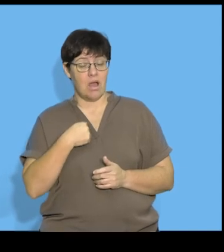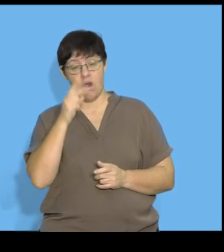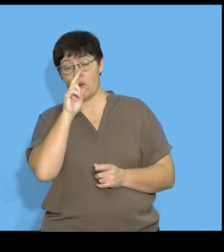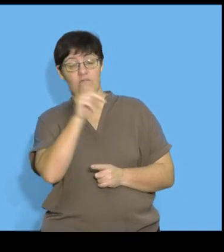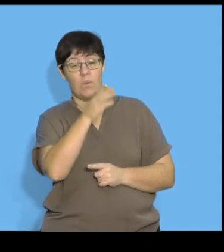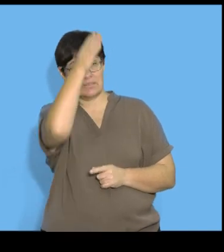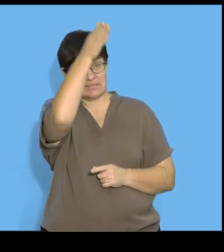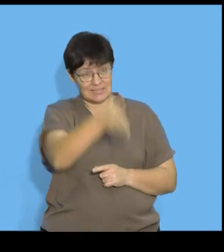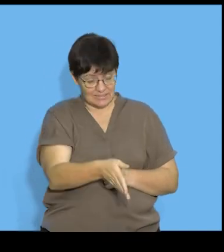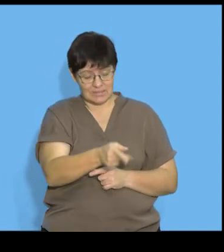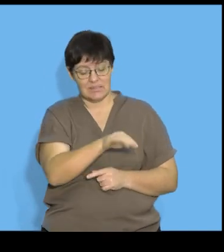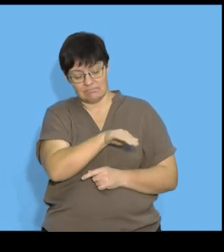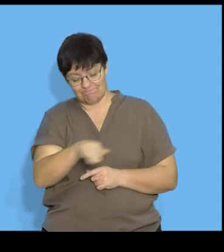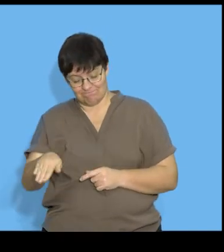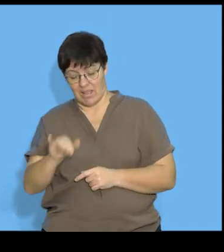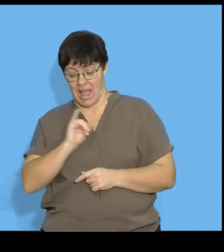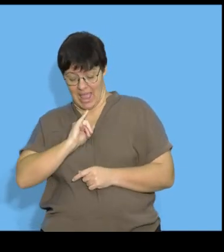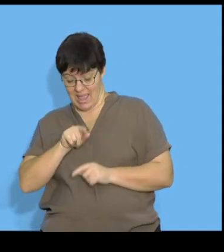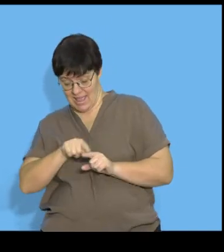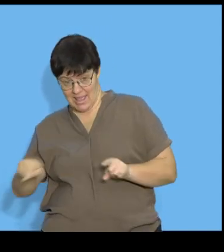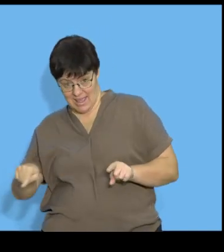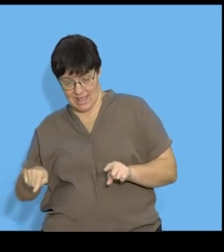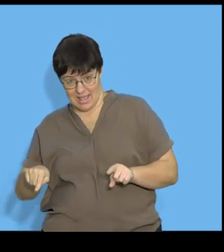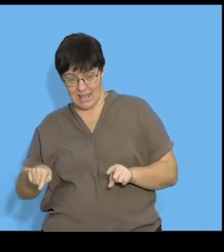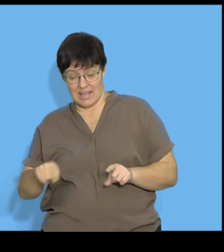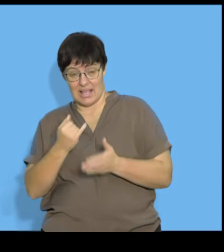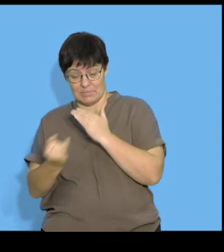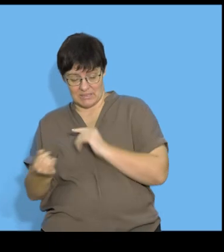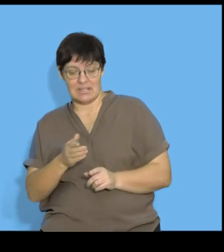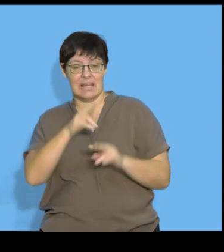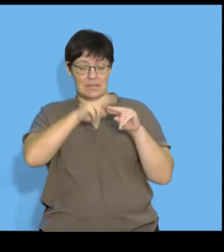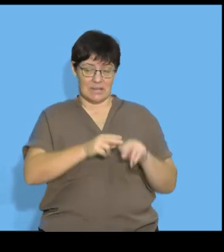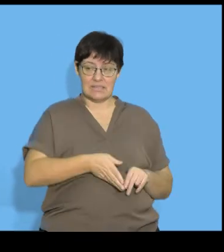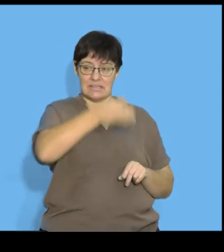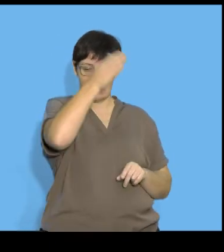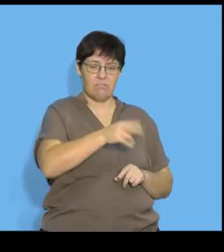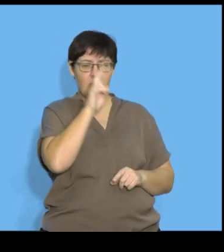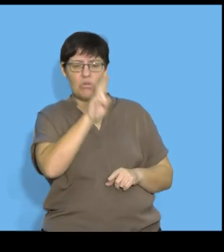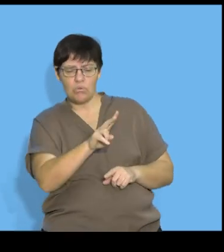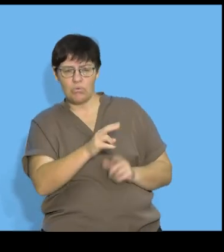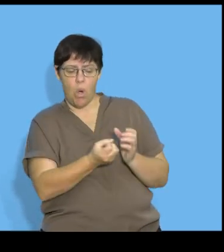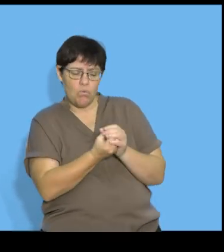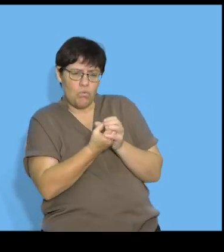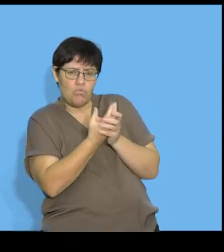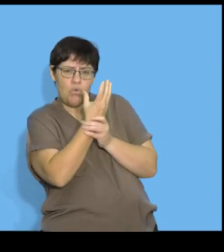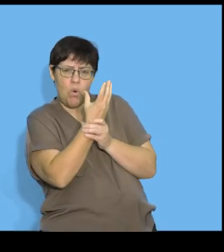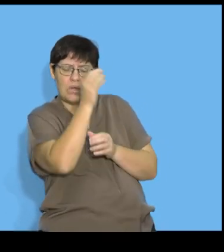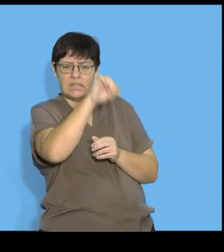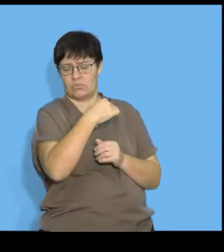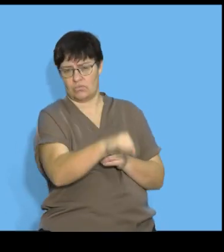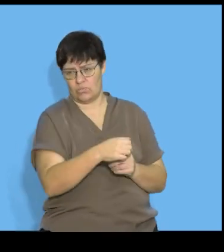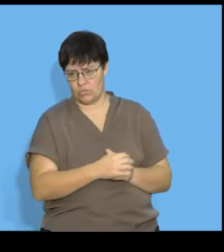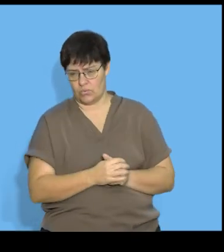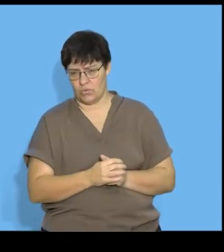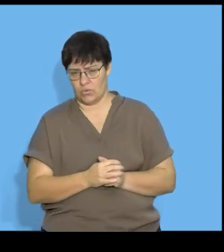here. What was I looking for? I was looking for whether the plants grew or not. Okay, that